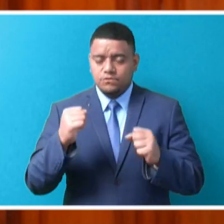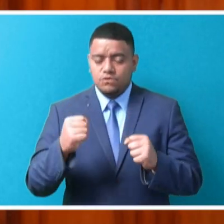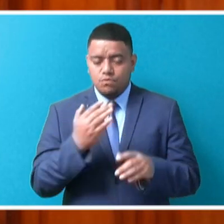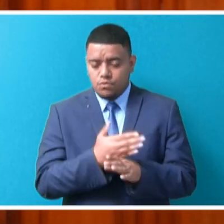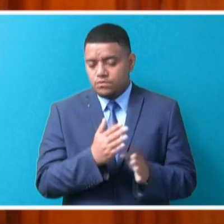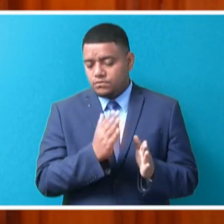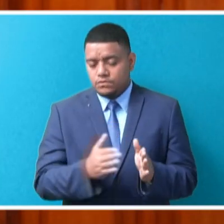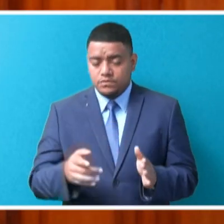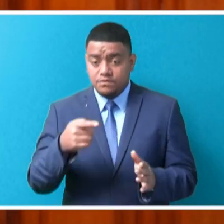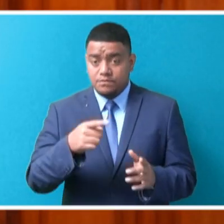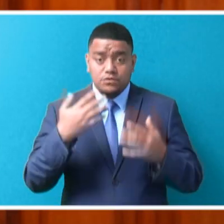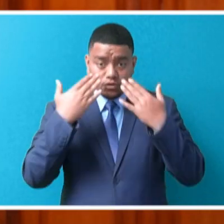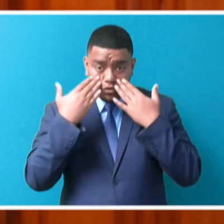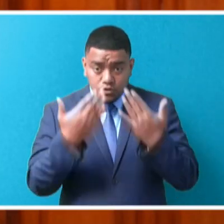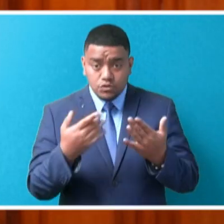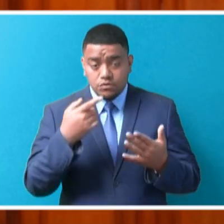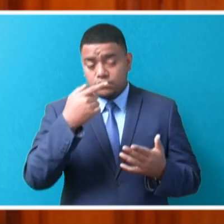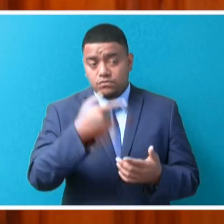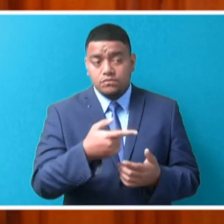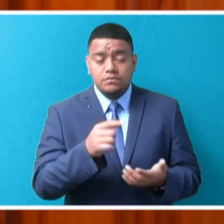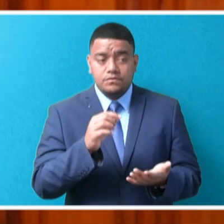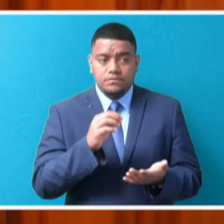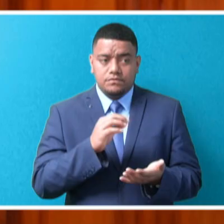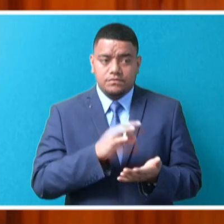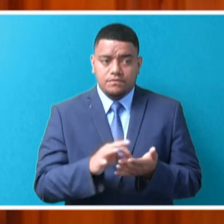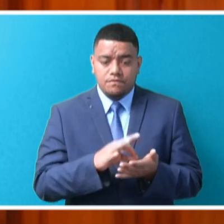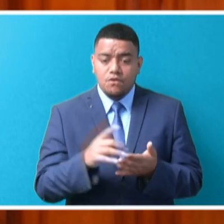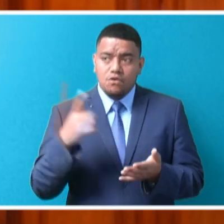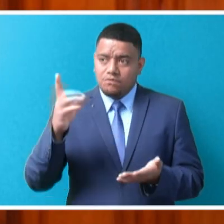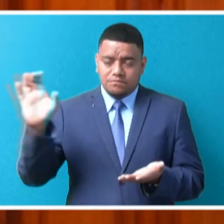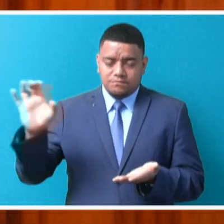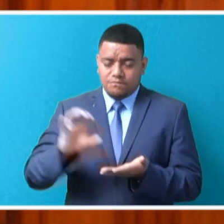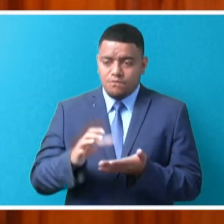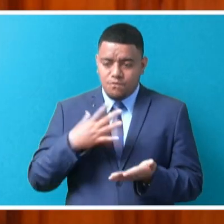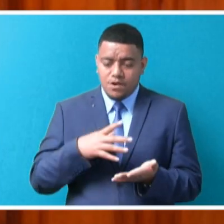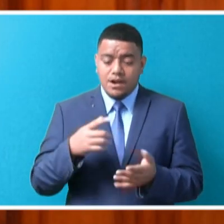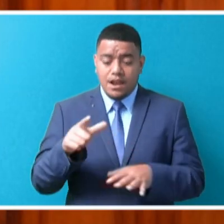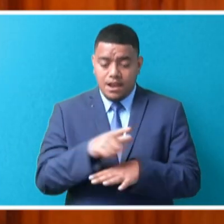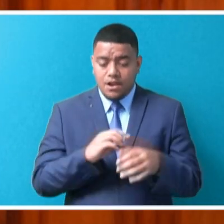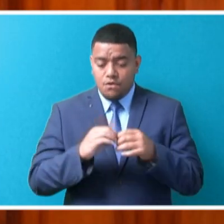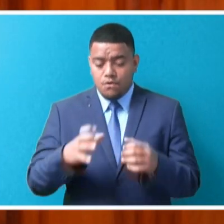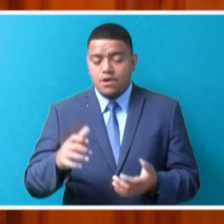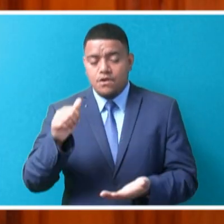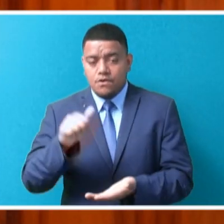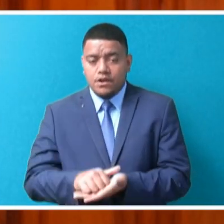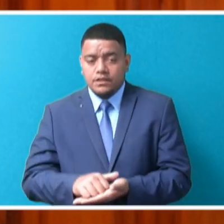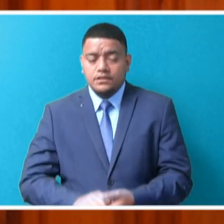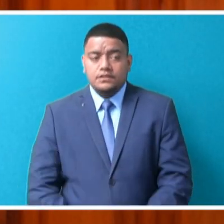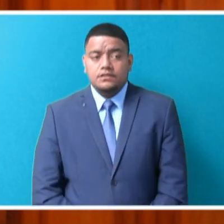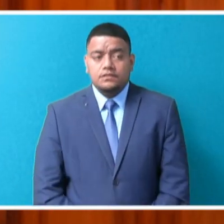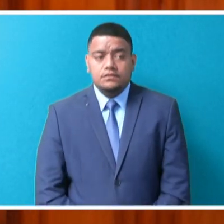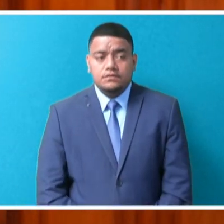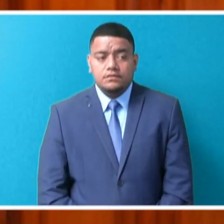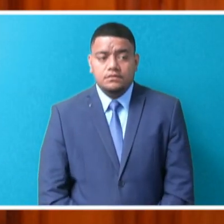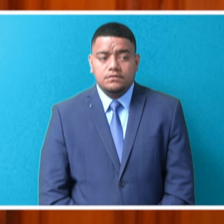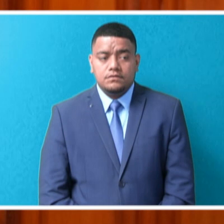these reforms provide regulatory certainty for investors while safeguarding landowner rights and environmental integrity. The objective